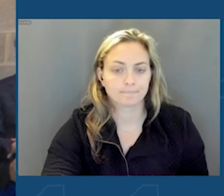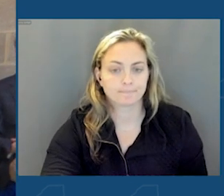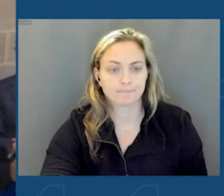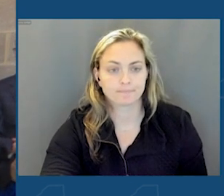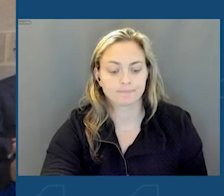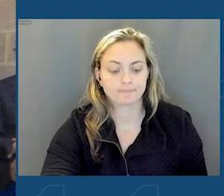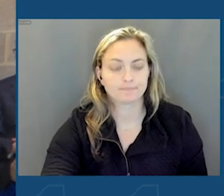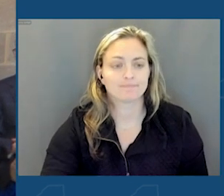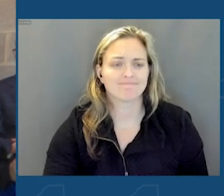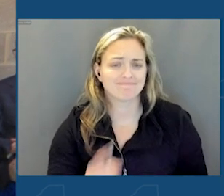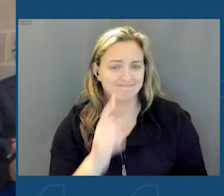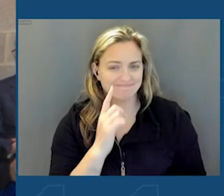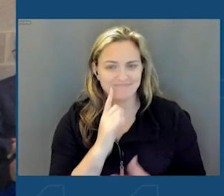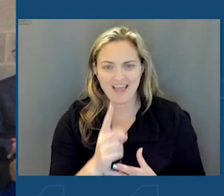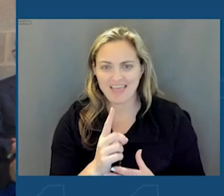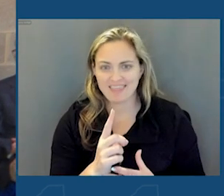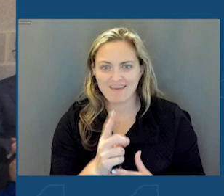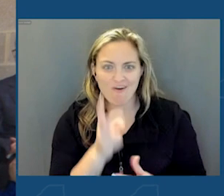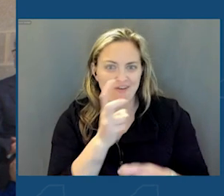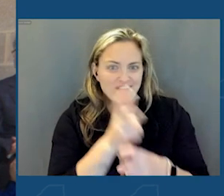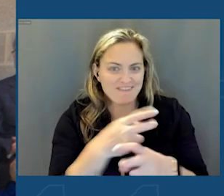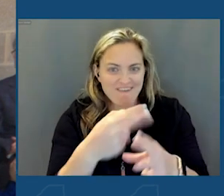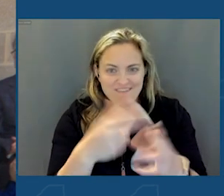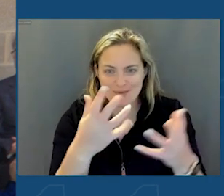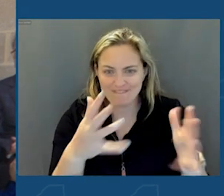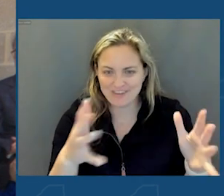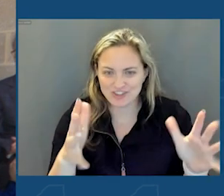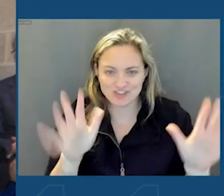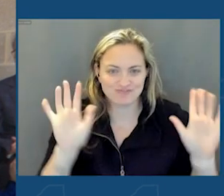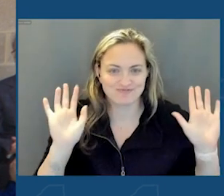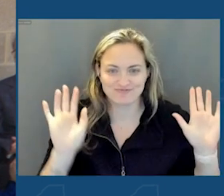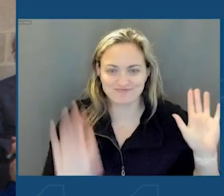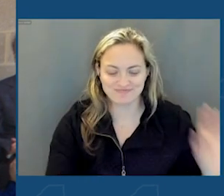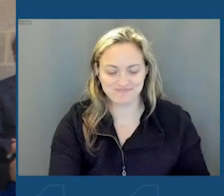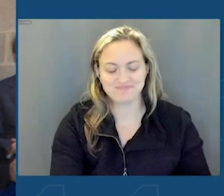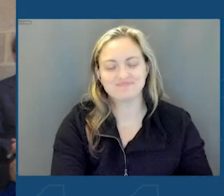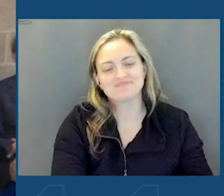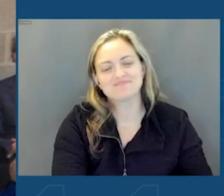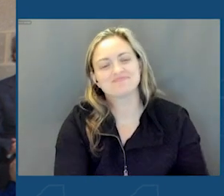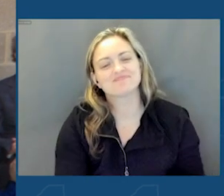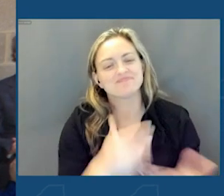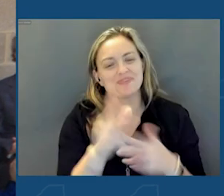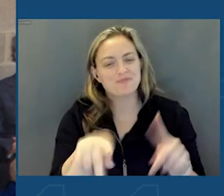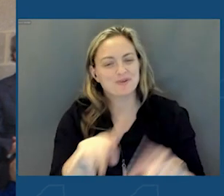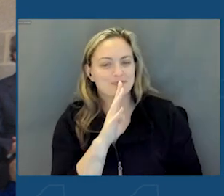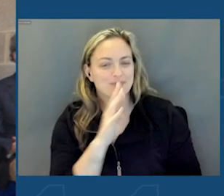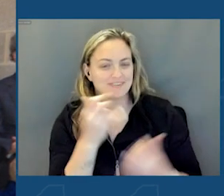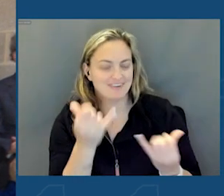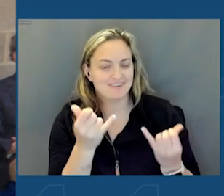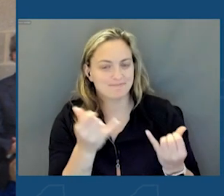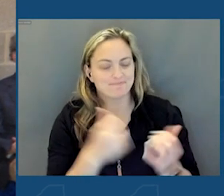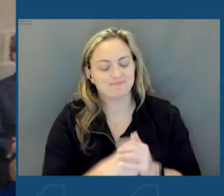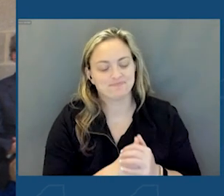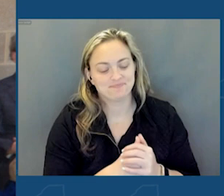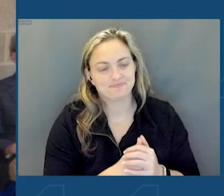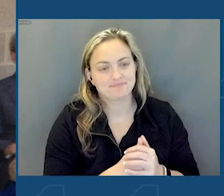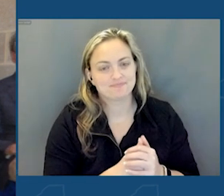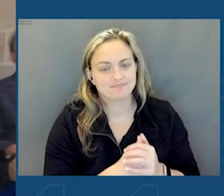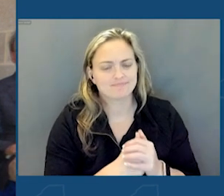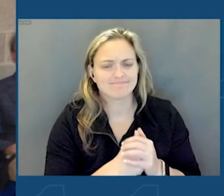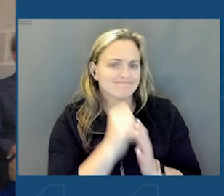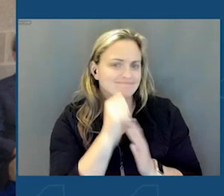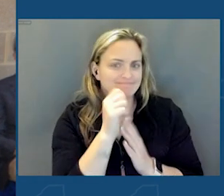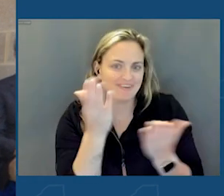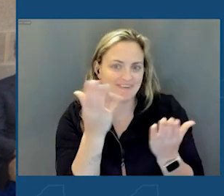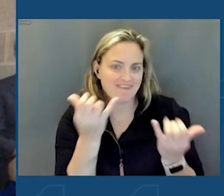I think I got all the tough names out of the way now. The next person we have speaking, we wouldn't be here